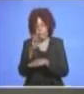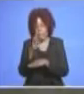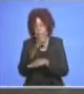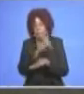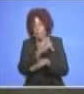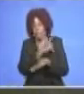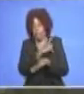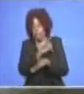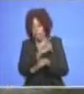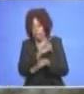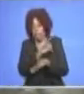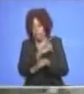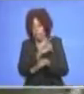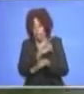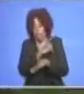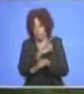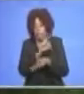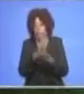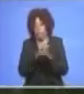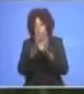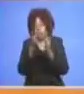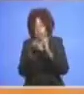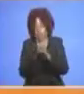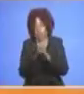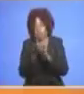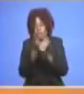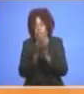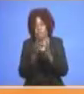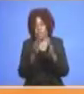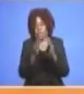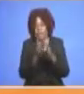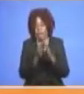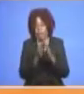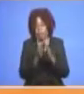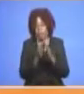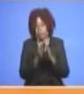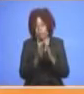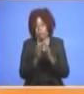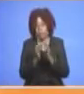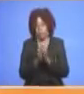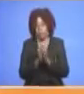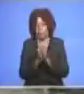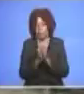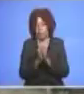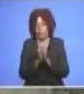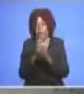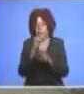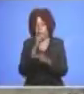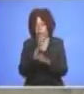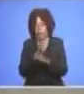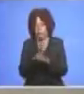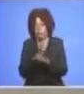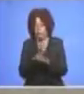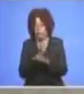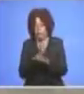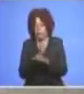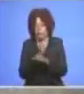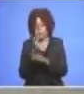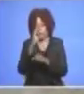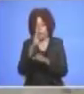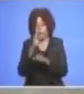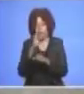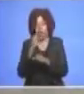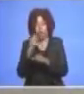government's intention of transforming shantytowns nationwide. Besides Ministry of Works officials soon evaluating homes that are built to